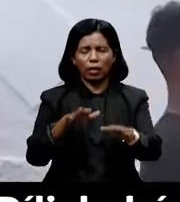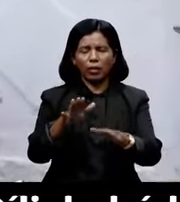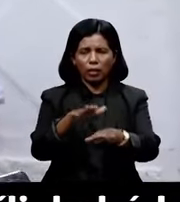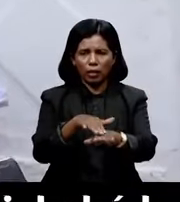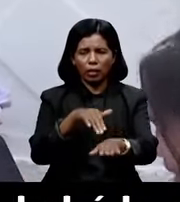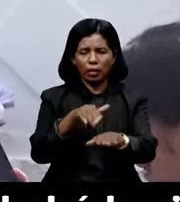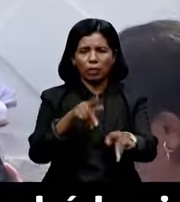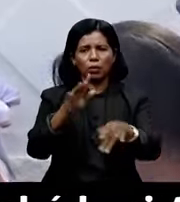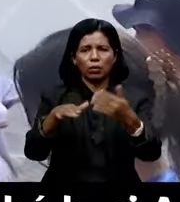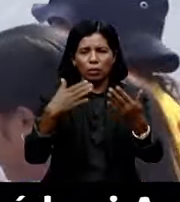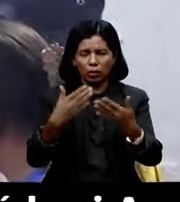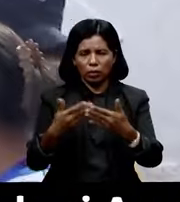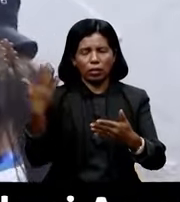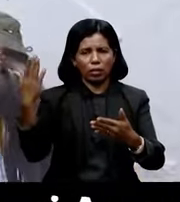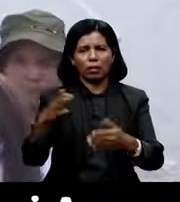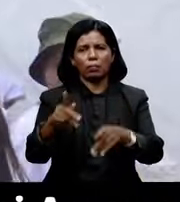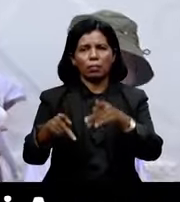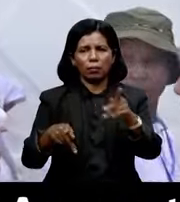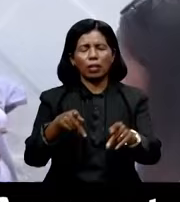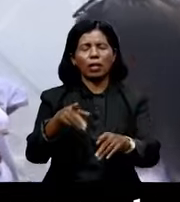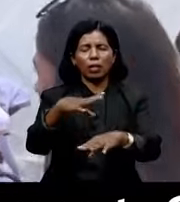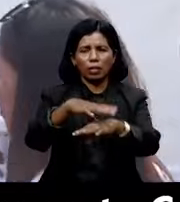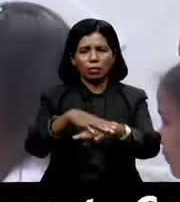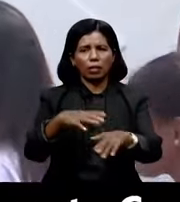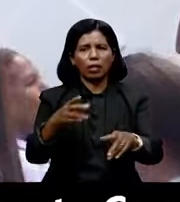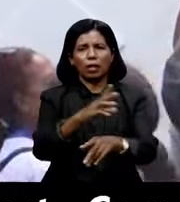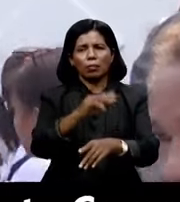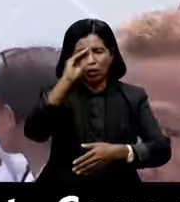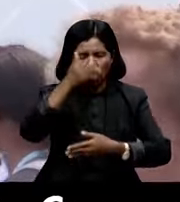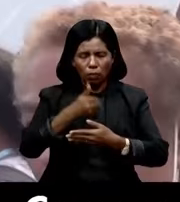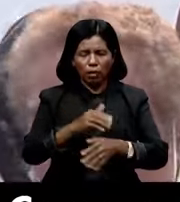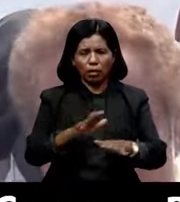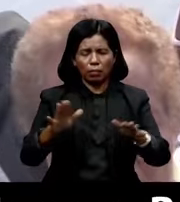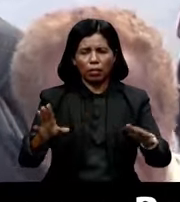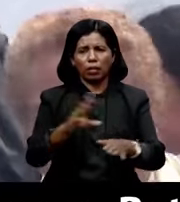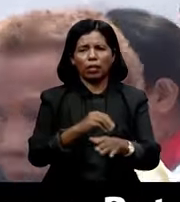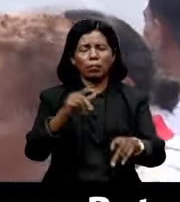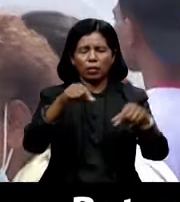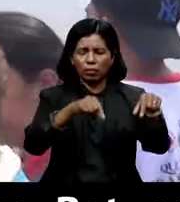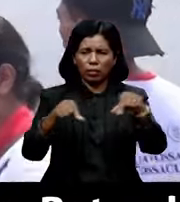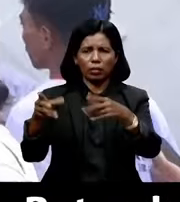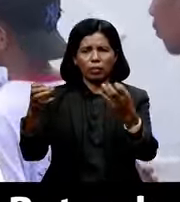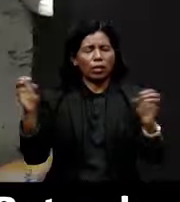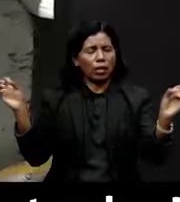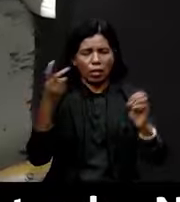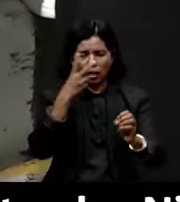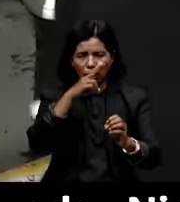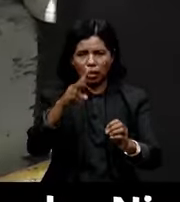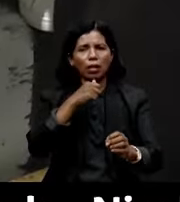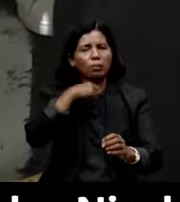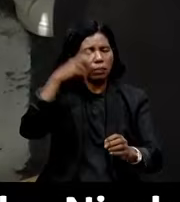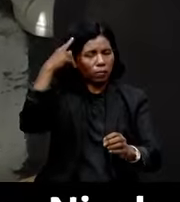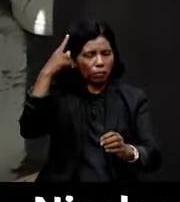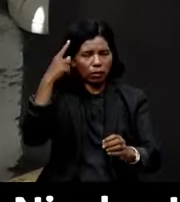Ema hototu to ema islam sermos bele bakar lima bele ne. Ene ema honiwa ki kuam barak, kualejadu sira barak, mas la consegue hare am papa ni